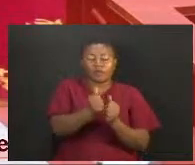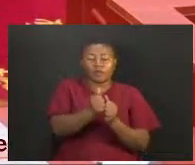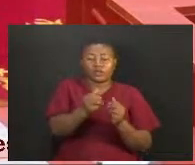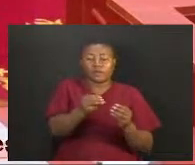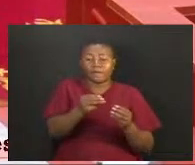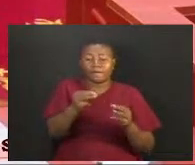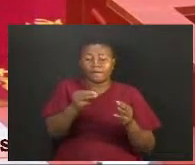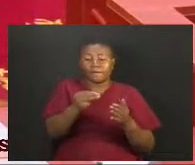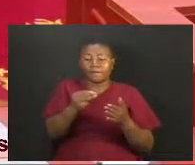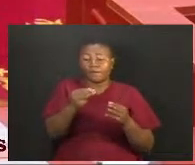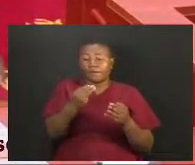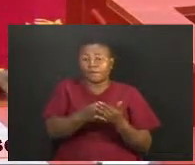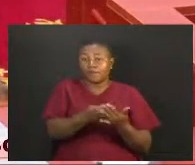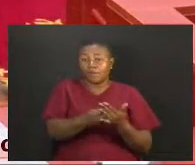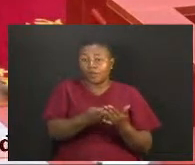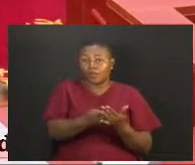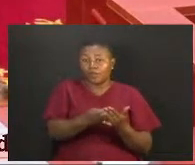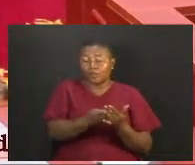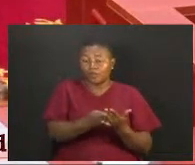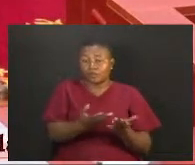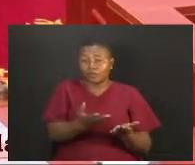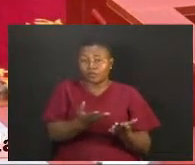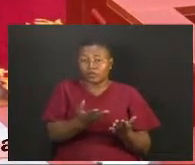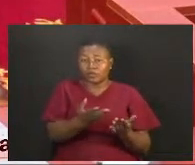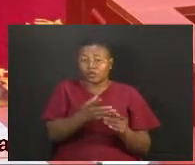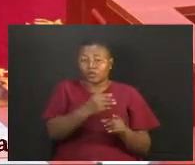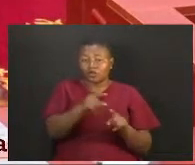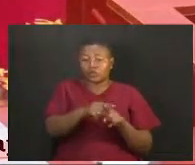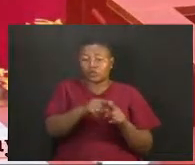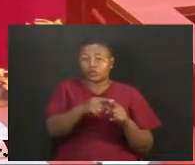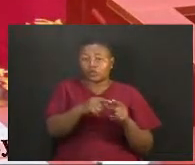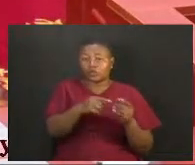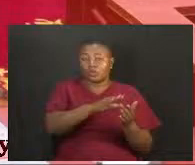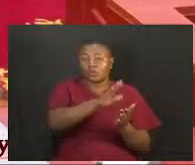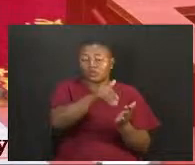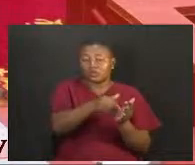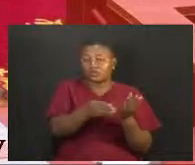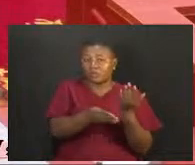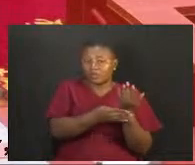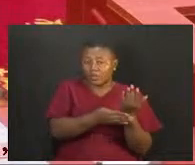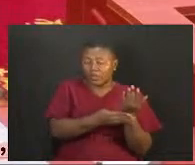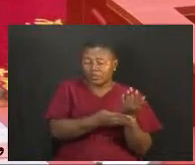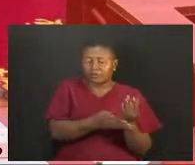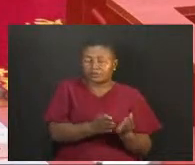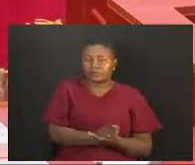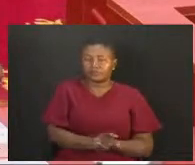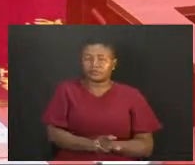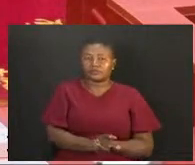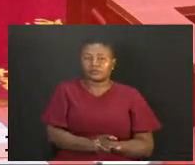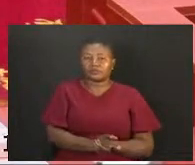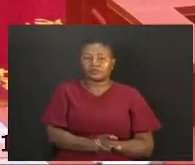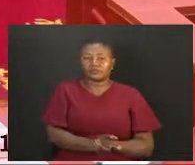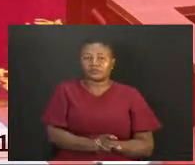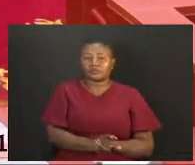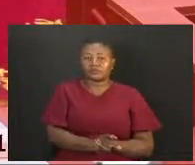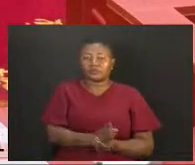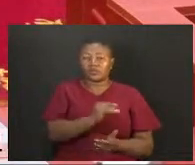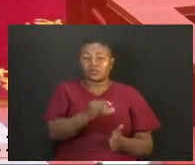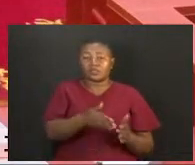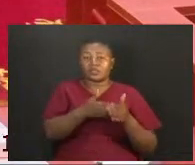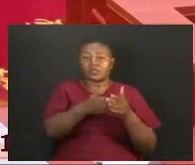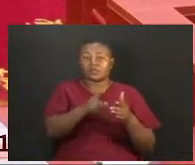central bank some greater flexibility to reduce monetary policy rates, ultimately resulting in